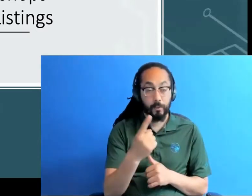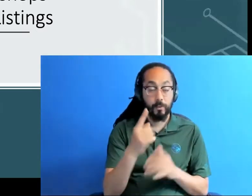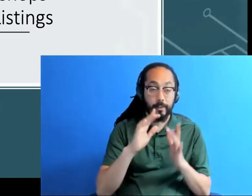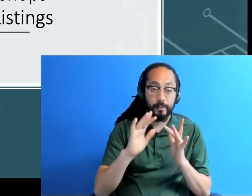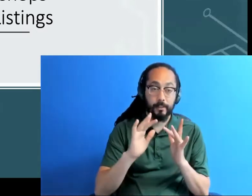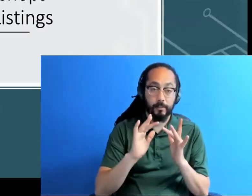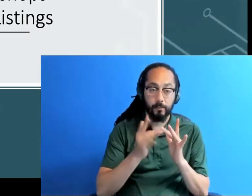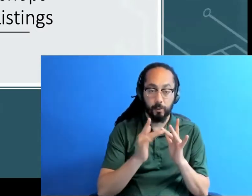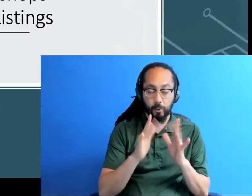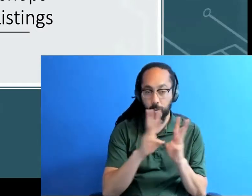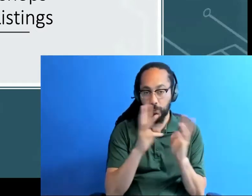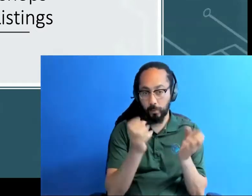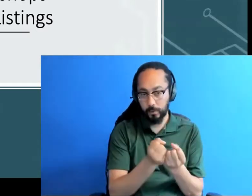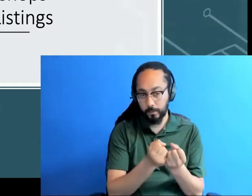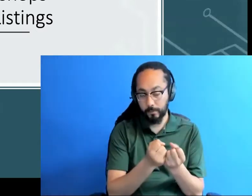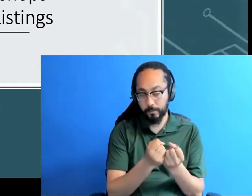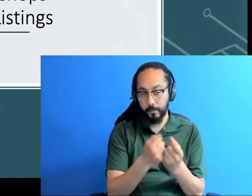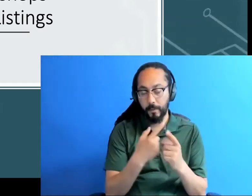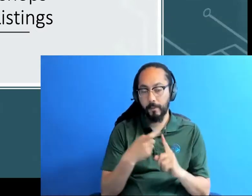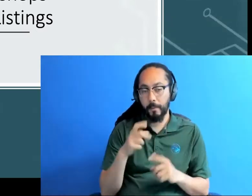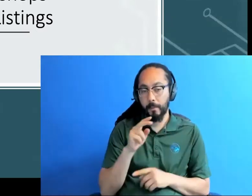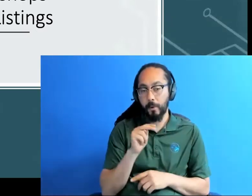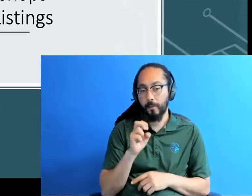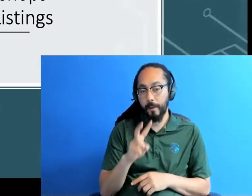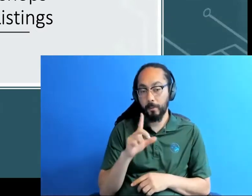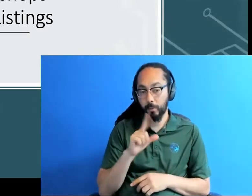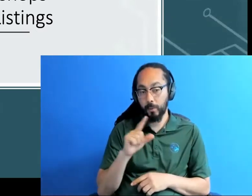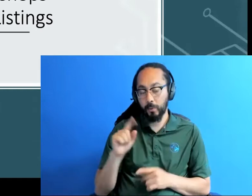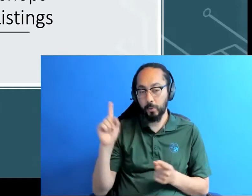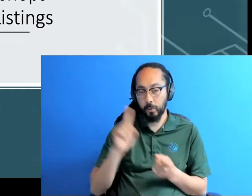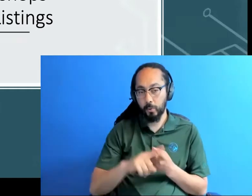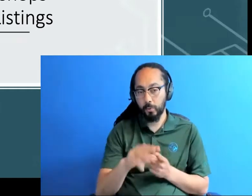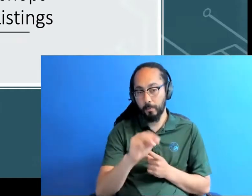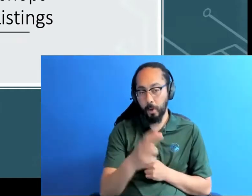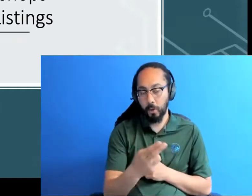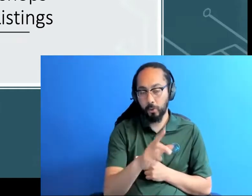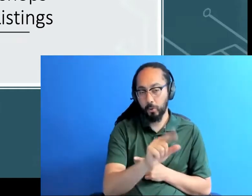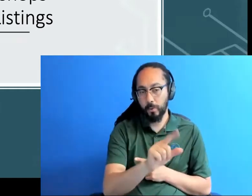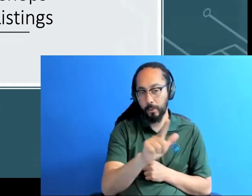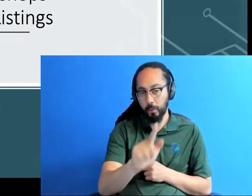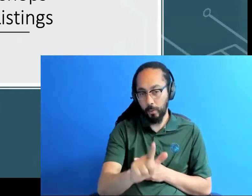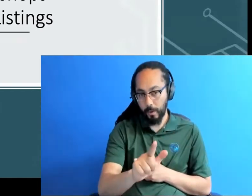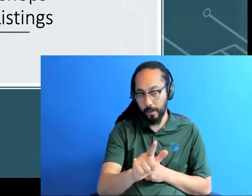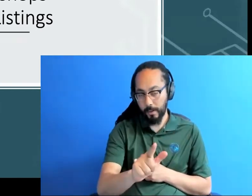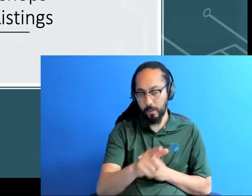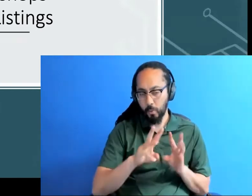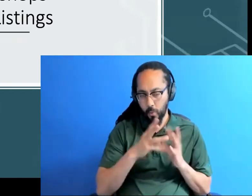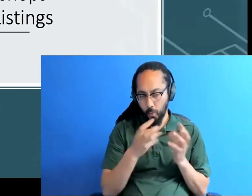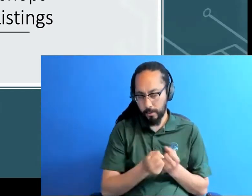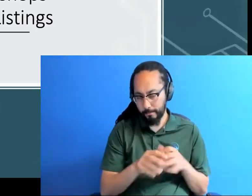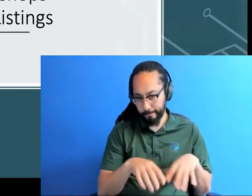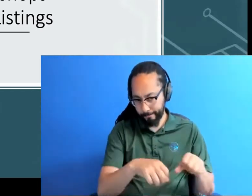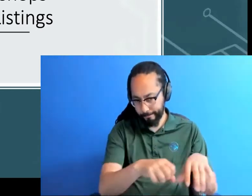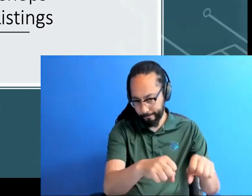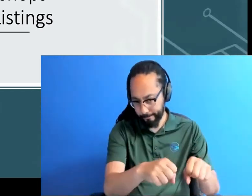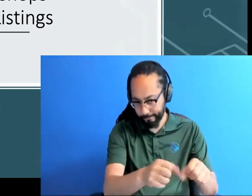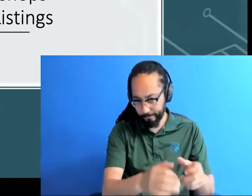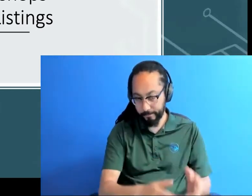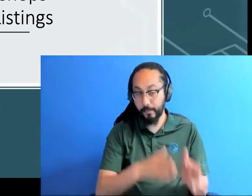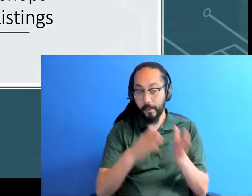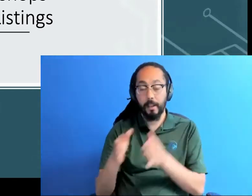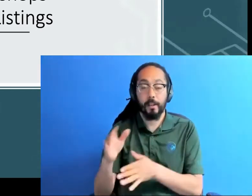from November 2020 to March 2021, and then a digital tools listing